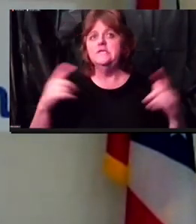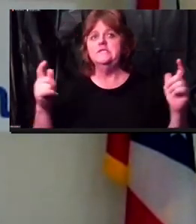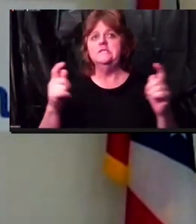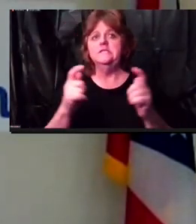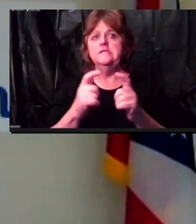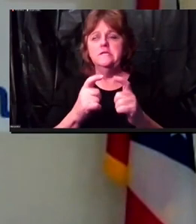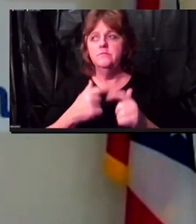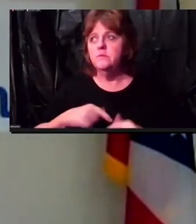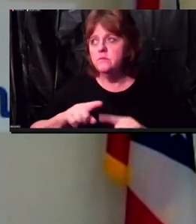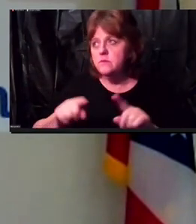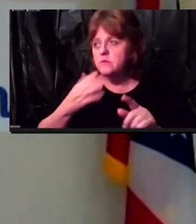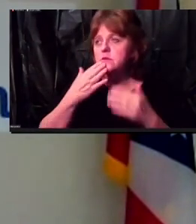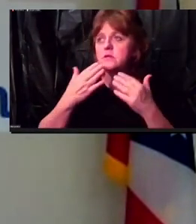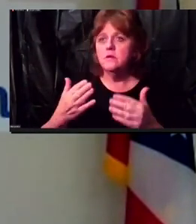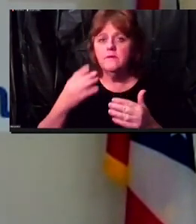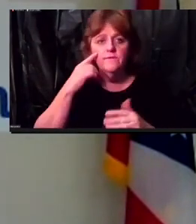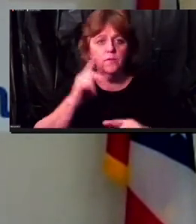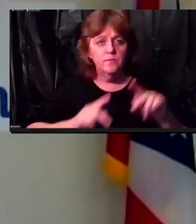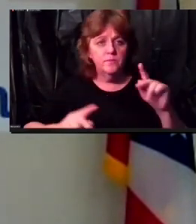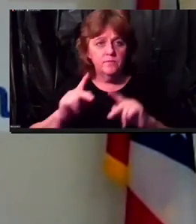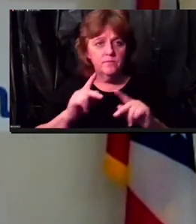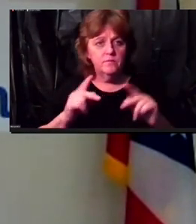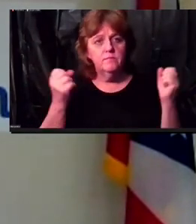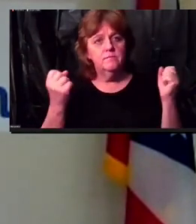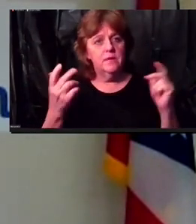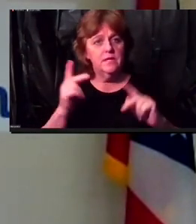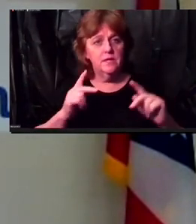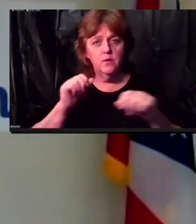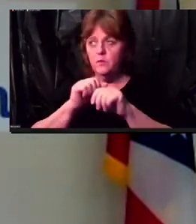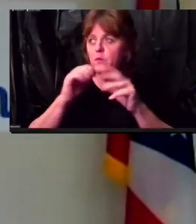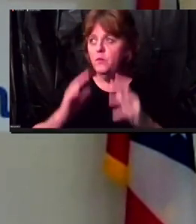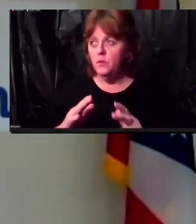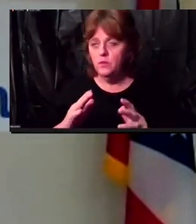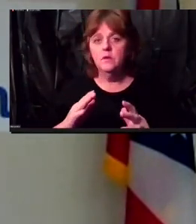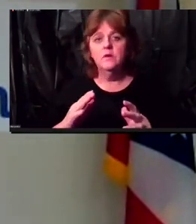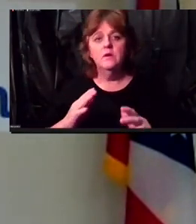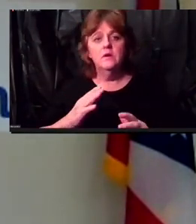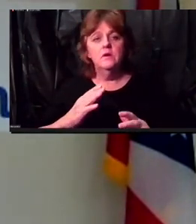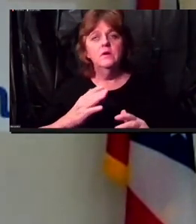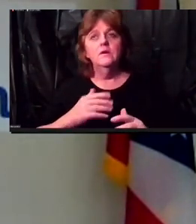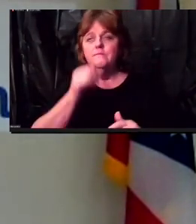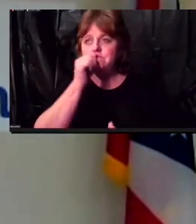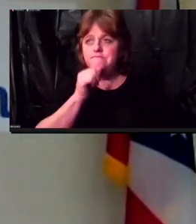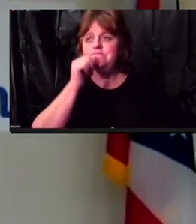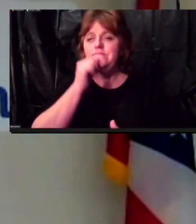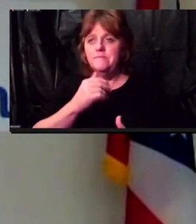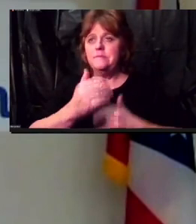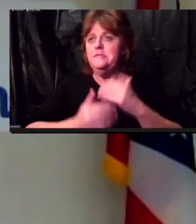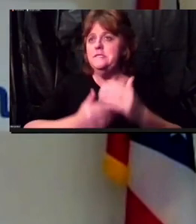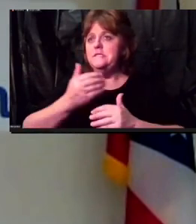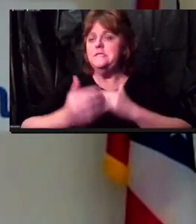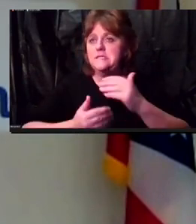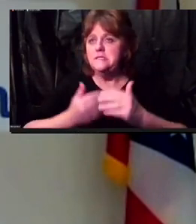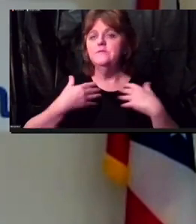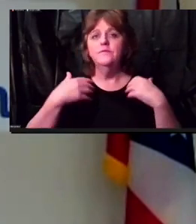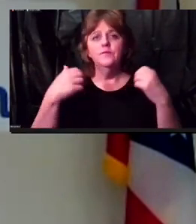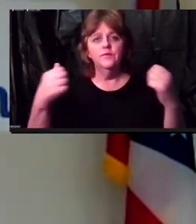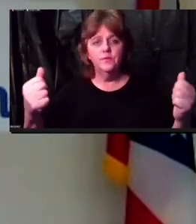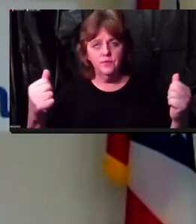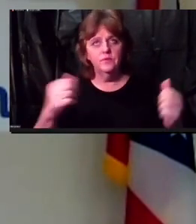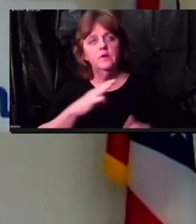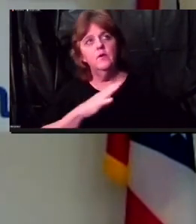I'm grateful that many of those employees have been able to make it through the